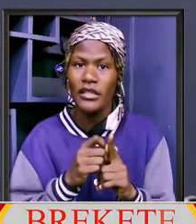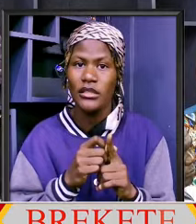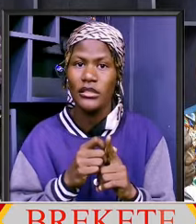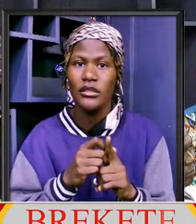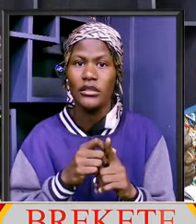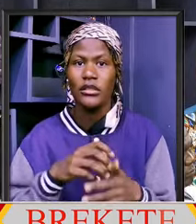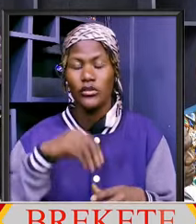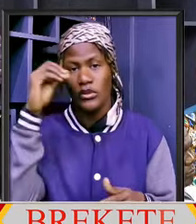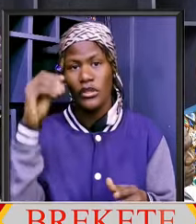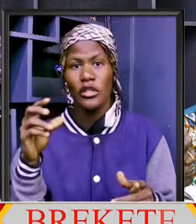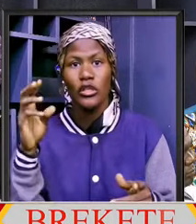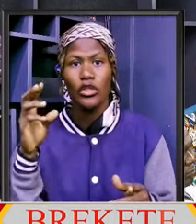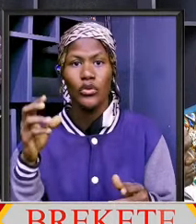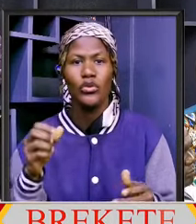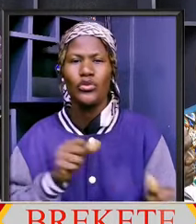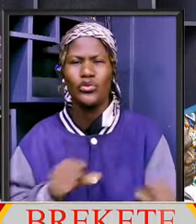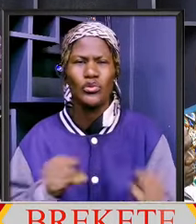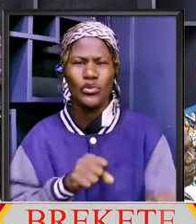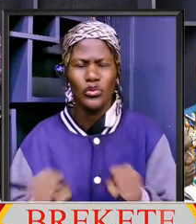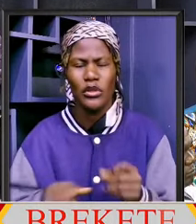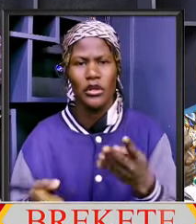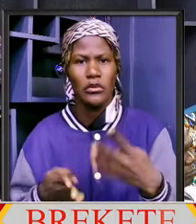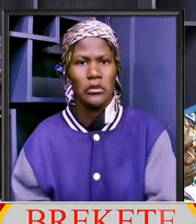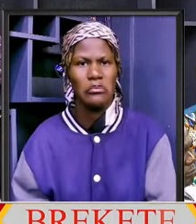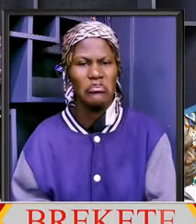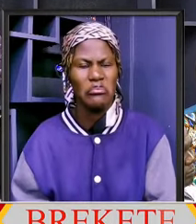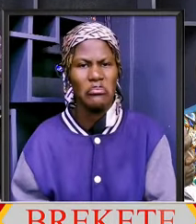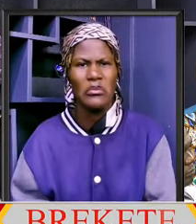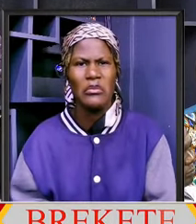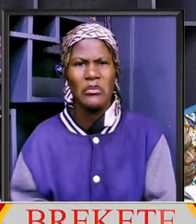Better statement we no hear from government since where those children die.